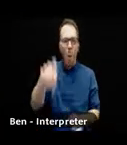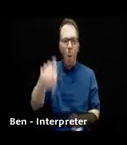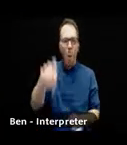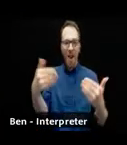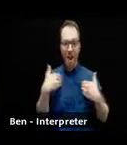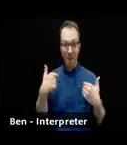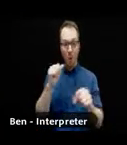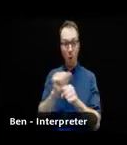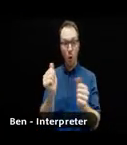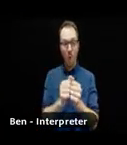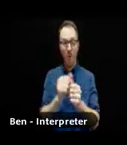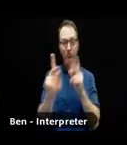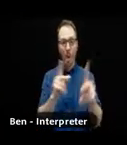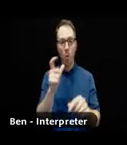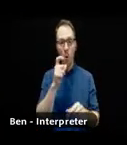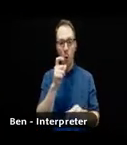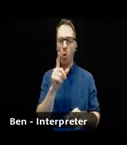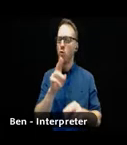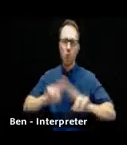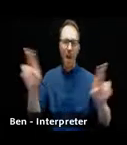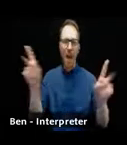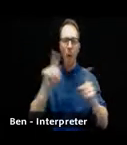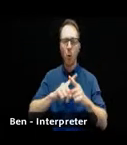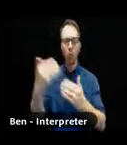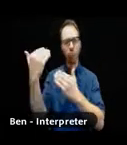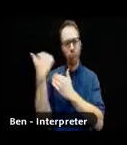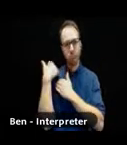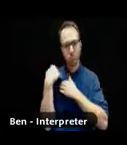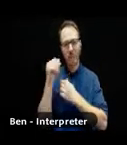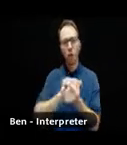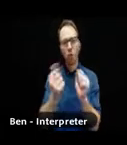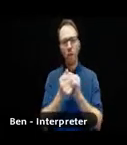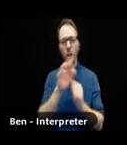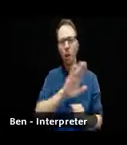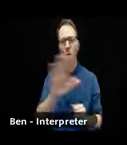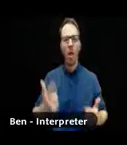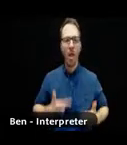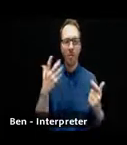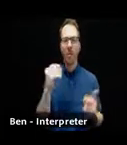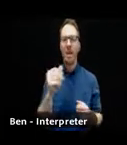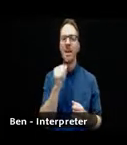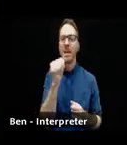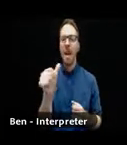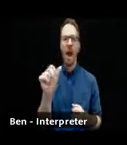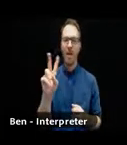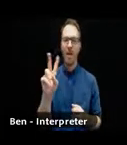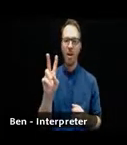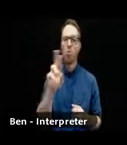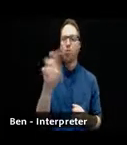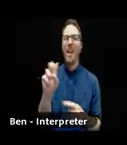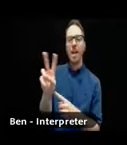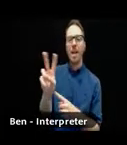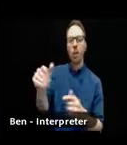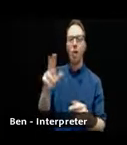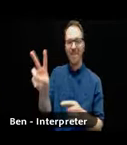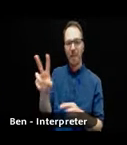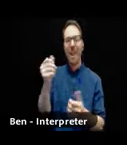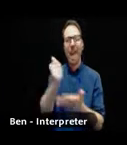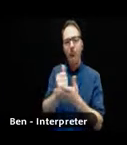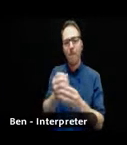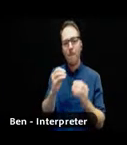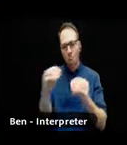with, people who are ready to take responsibility and change their lives and not re-victimize their victims and want help in moving in that